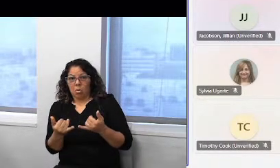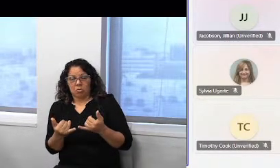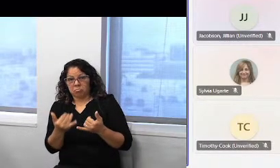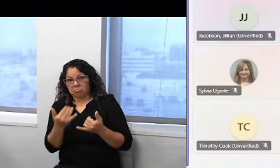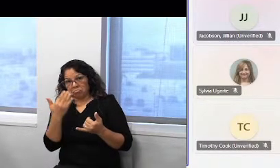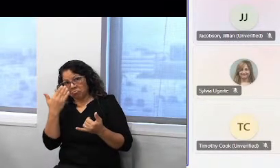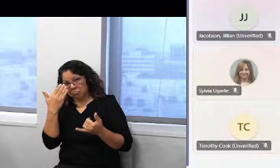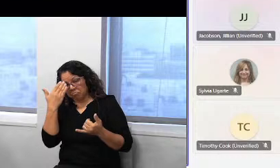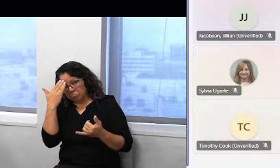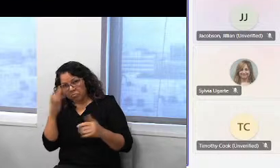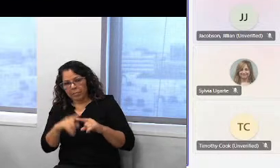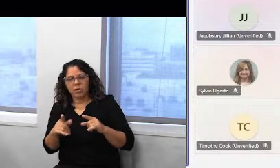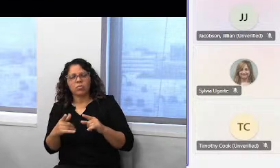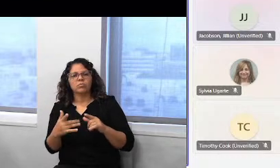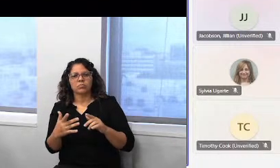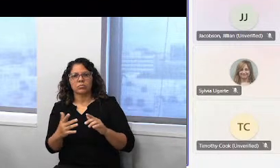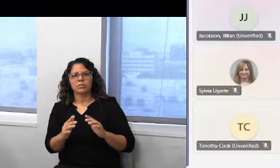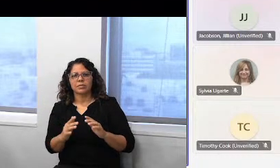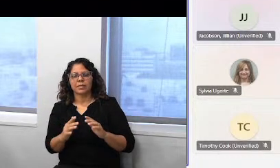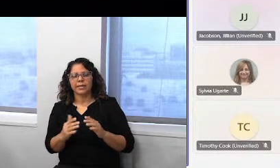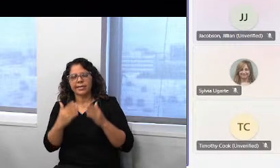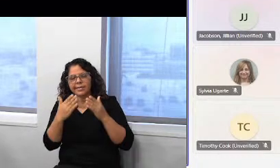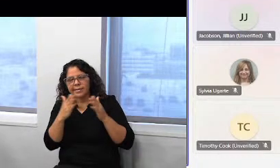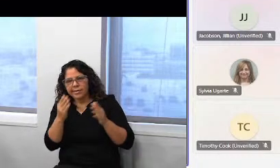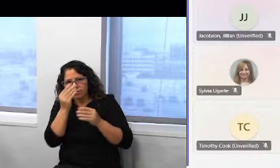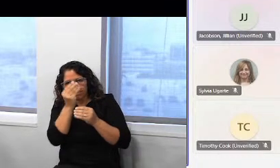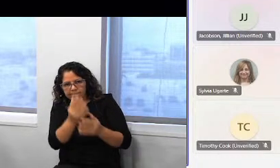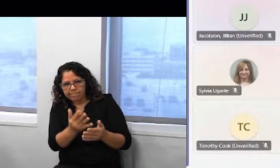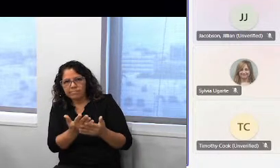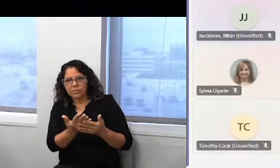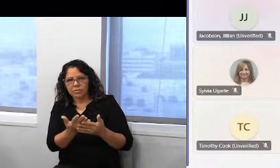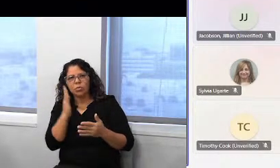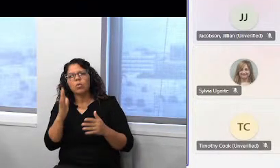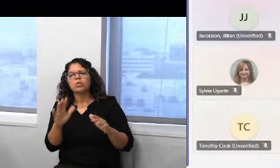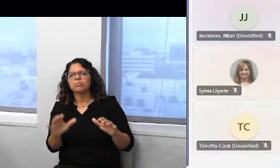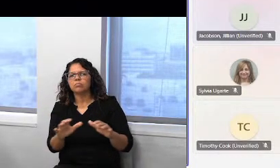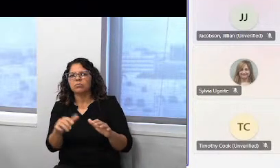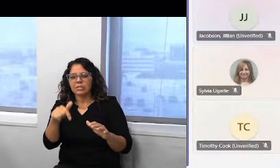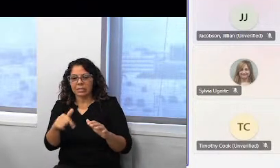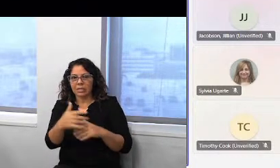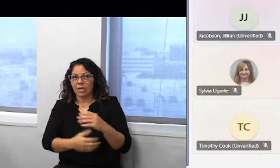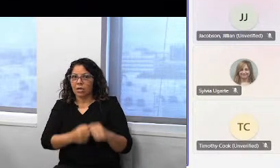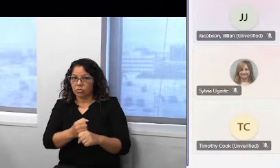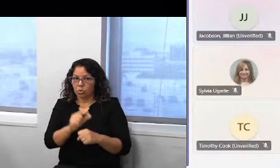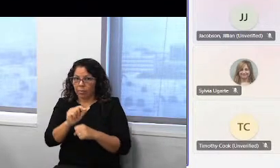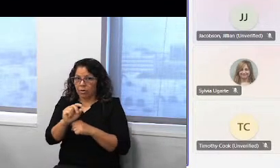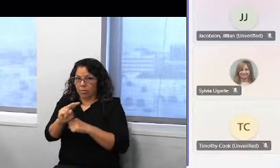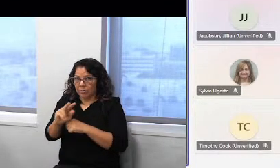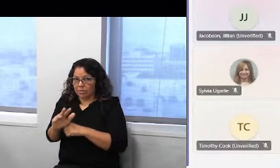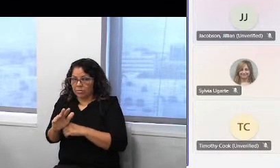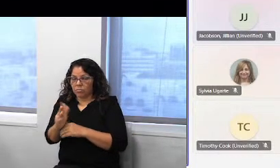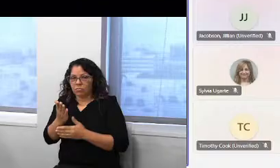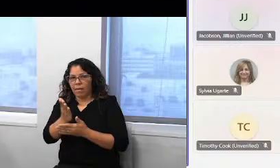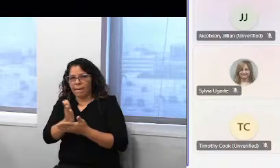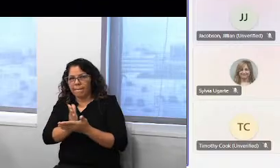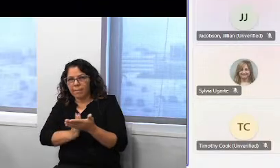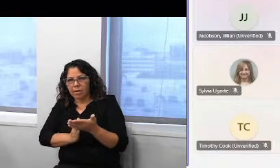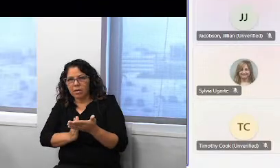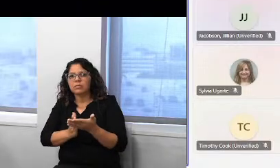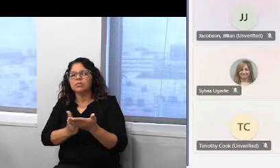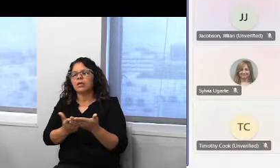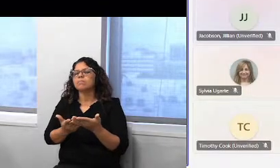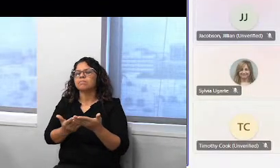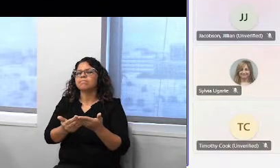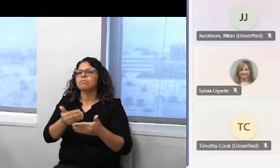generally. So they are being actually executed this year. There are several that are in the pipeline right now, the next one next year. So between the next